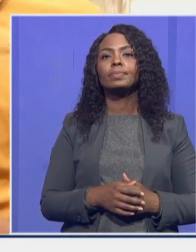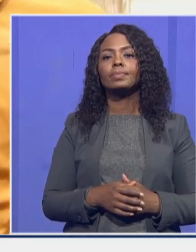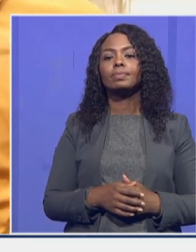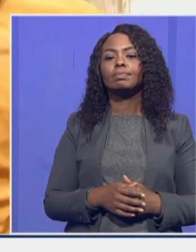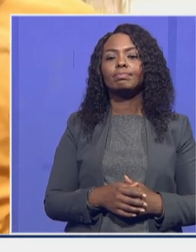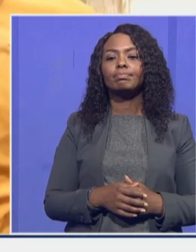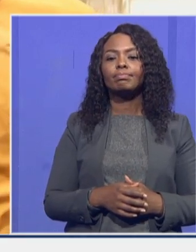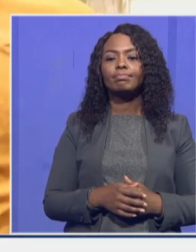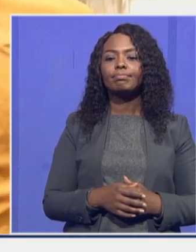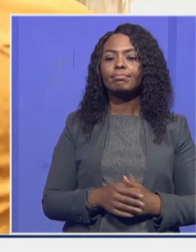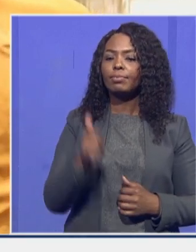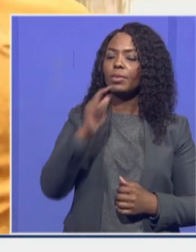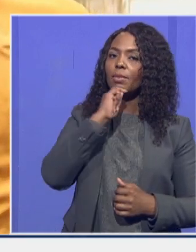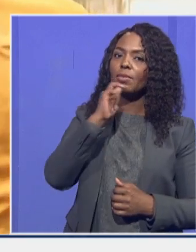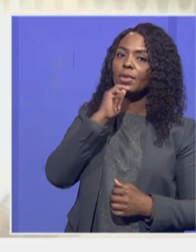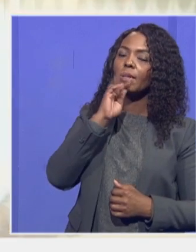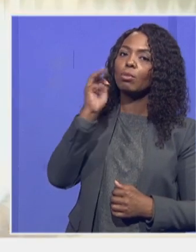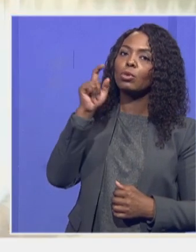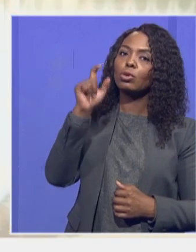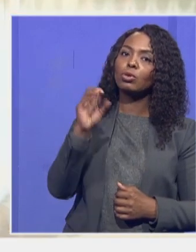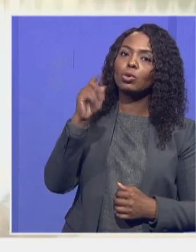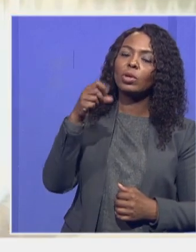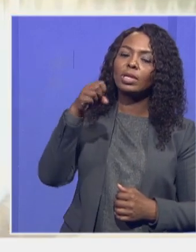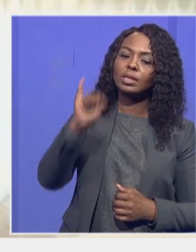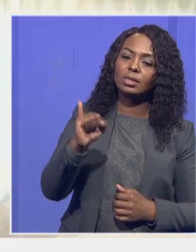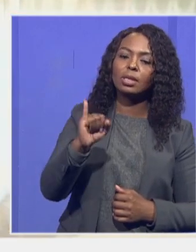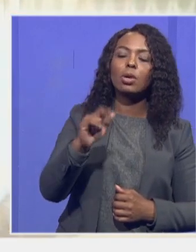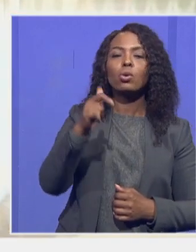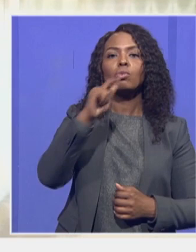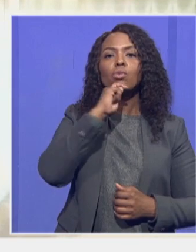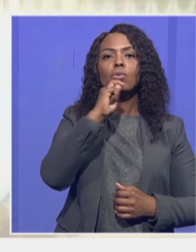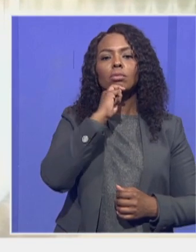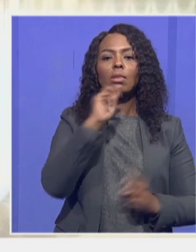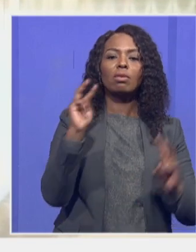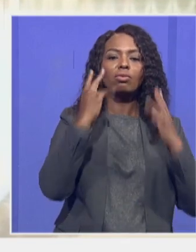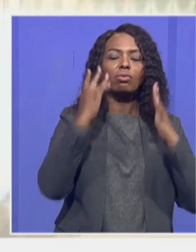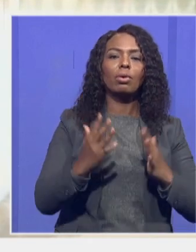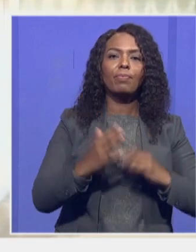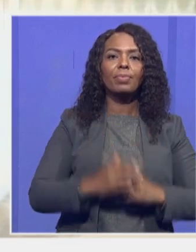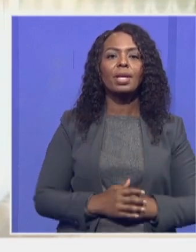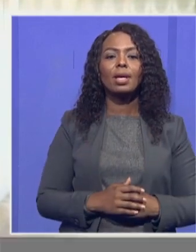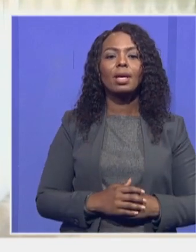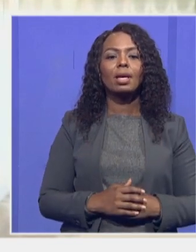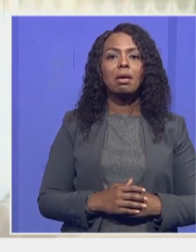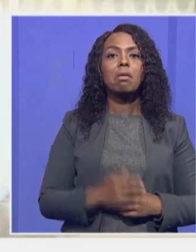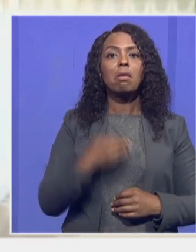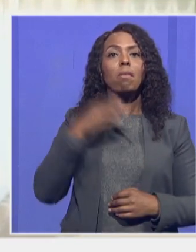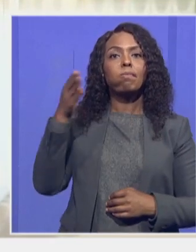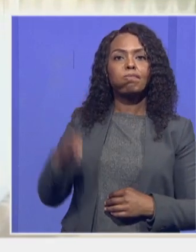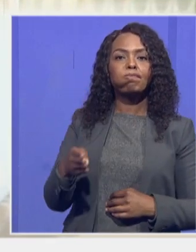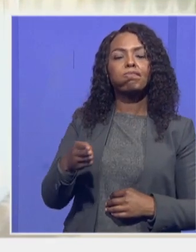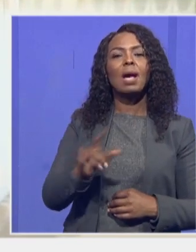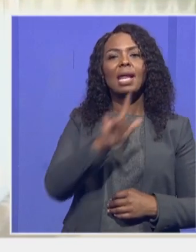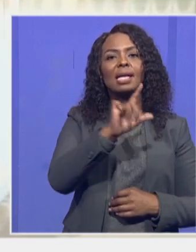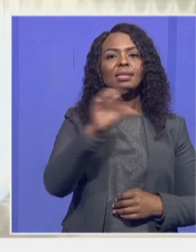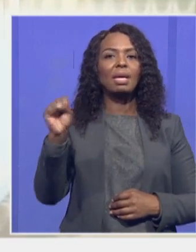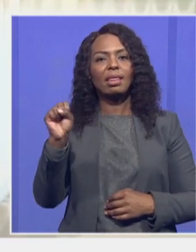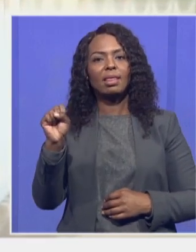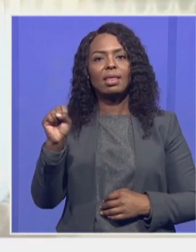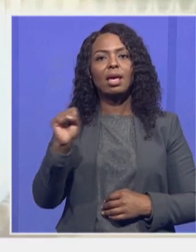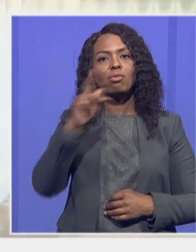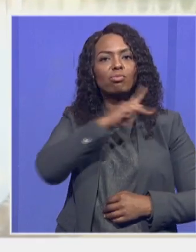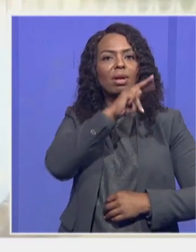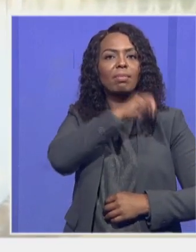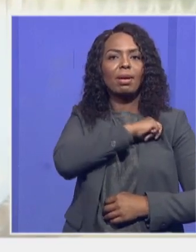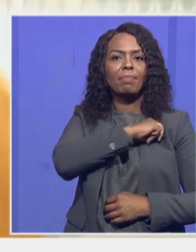Well, good morning to you, Mkolisi, and to the SABC viewers. Mkolisi, we are at the city centre here in Ladysmith, Mkolisi. It seems